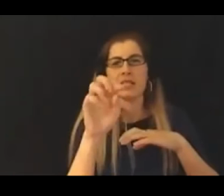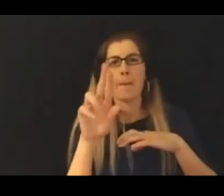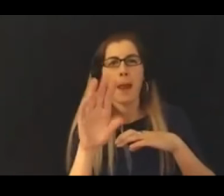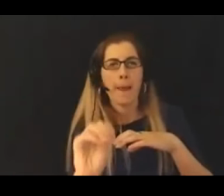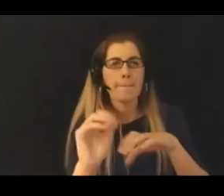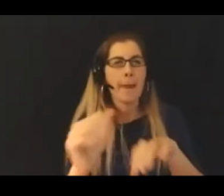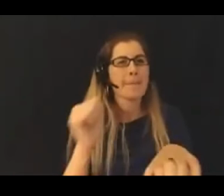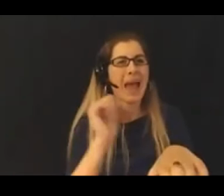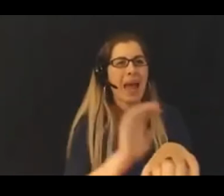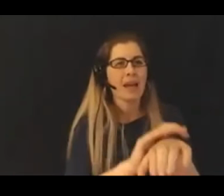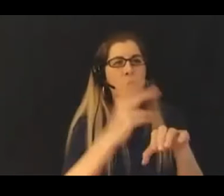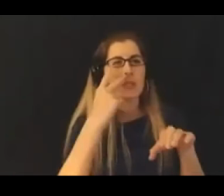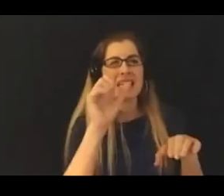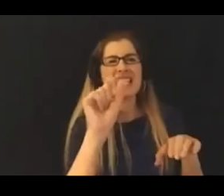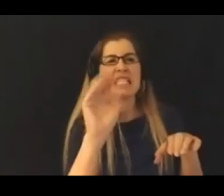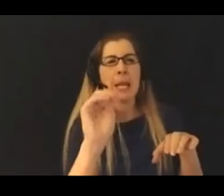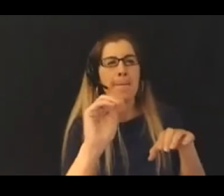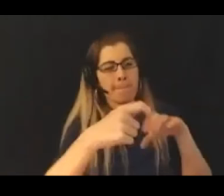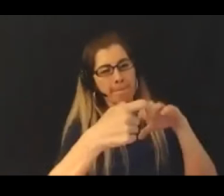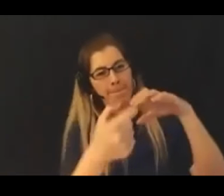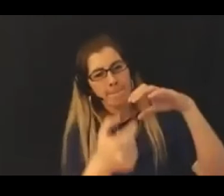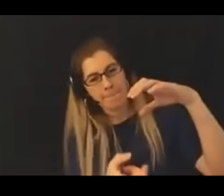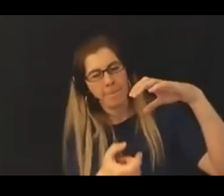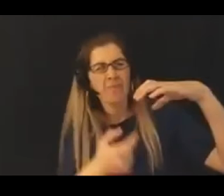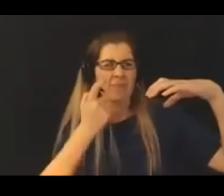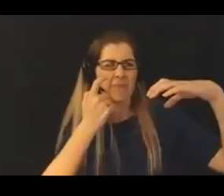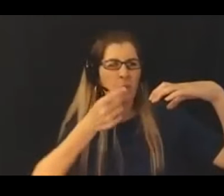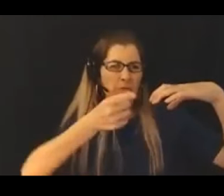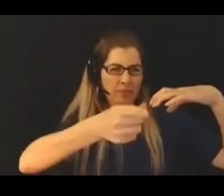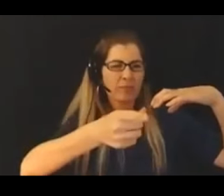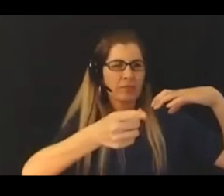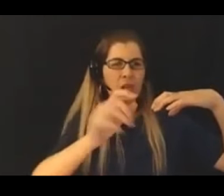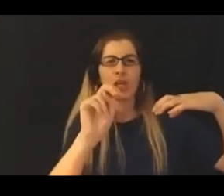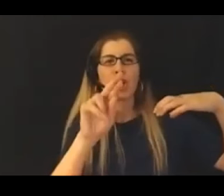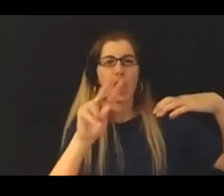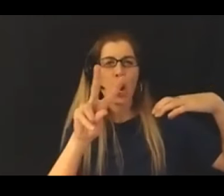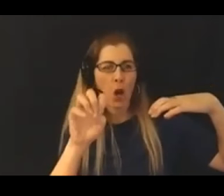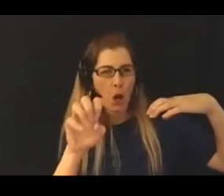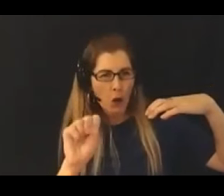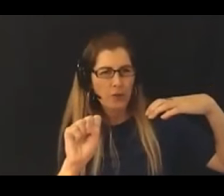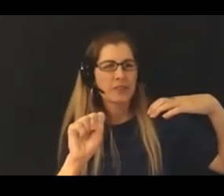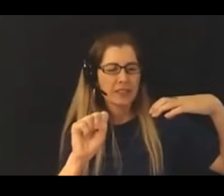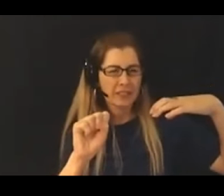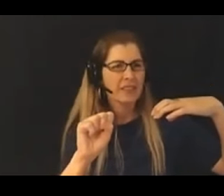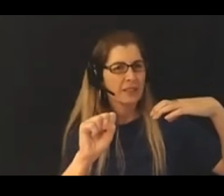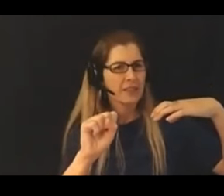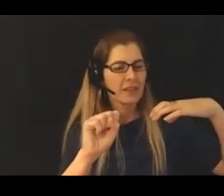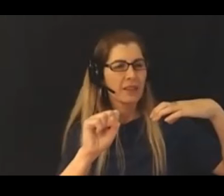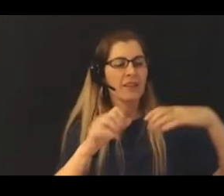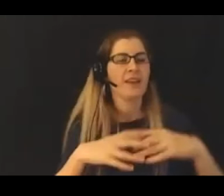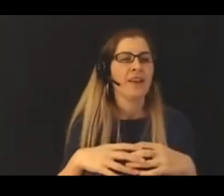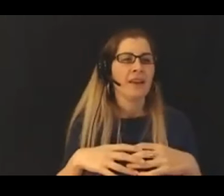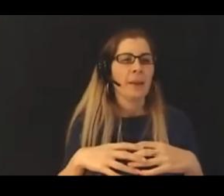back, and the brainstem coming down. We see some of the nerves kind of coming in here. And